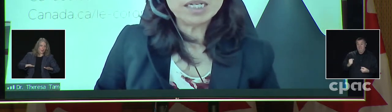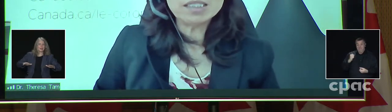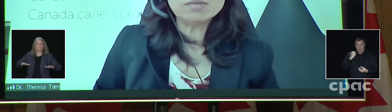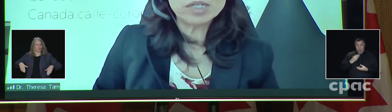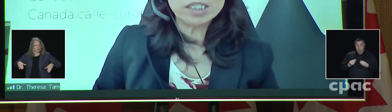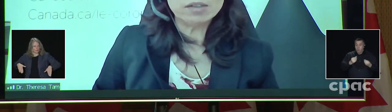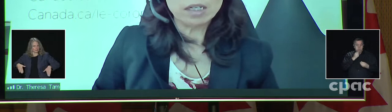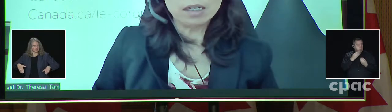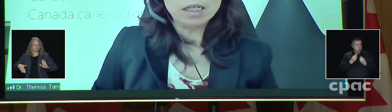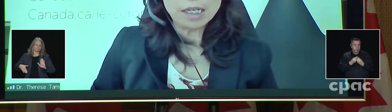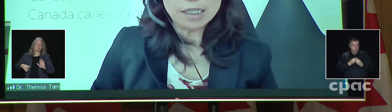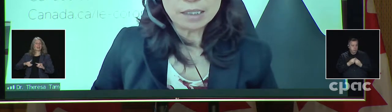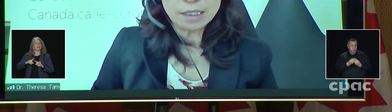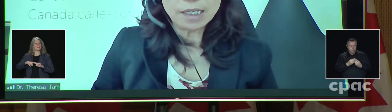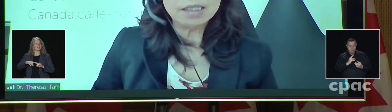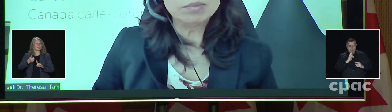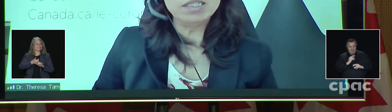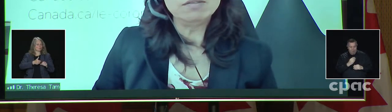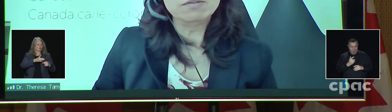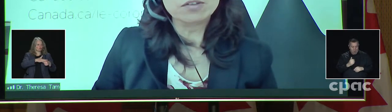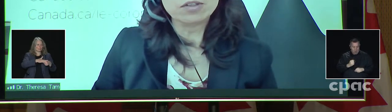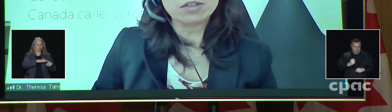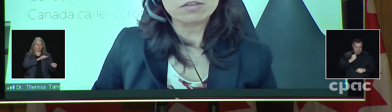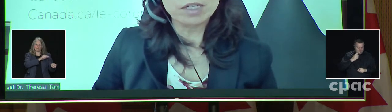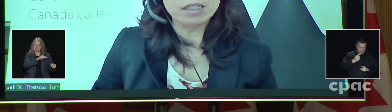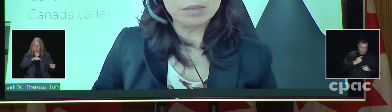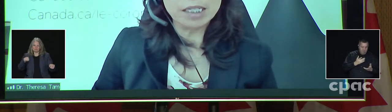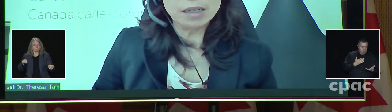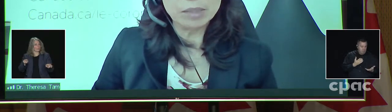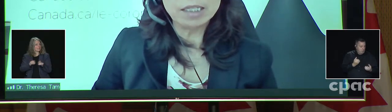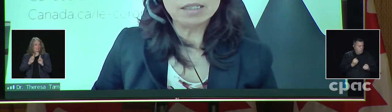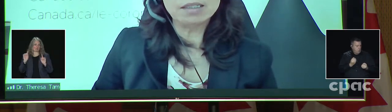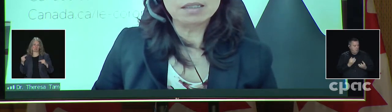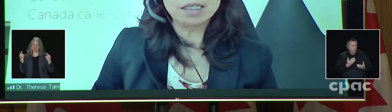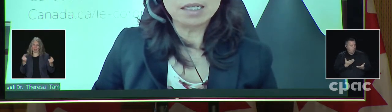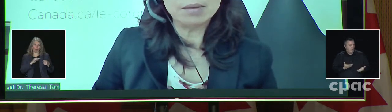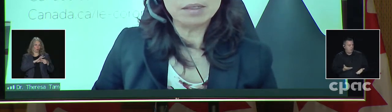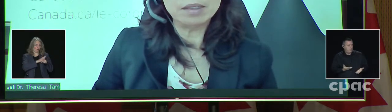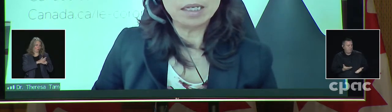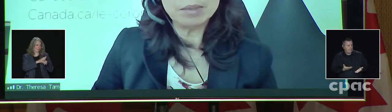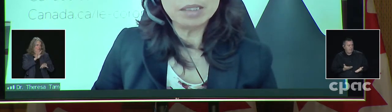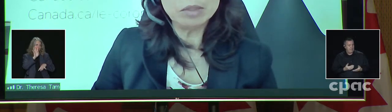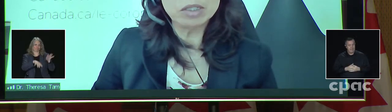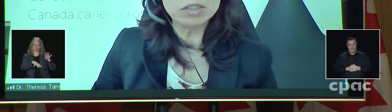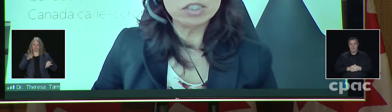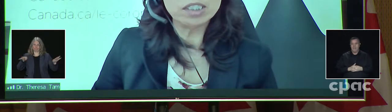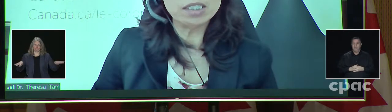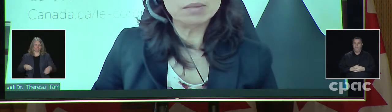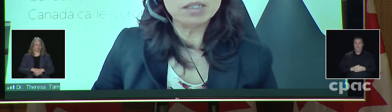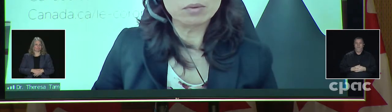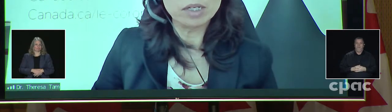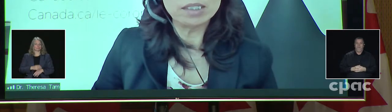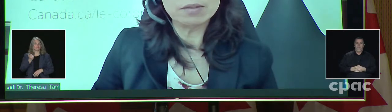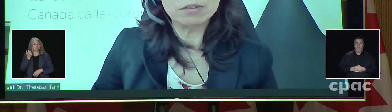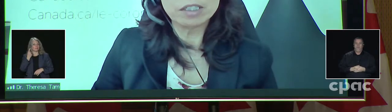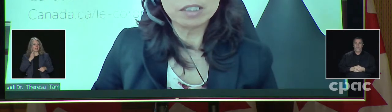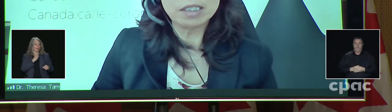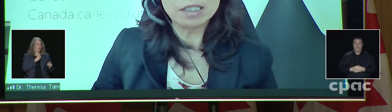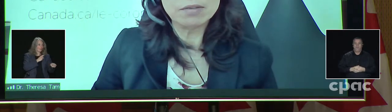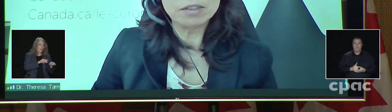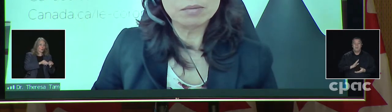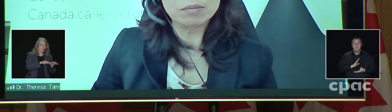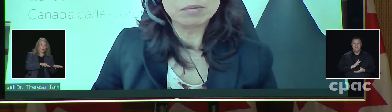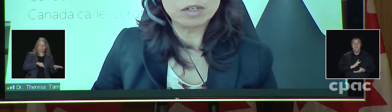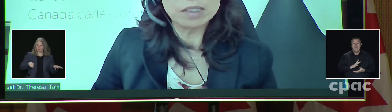it depends on where you are, as it has been throughout the pandemic. The epidemiology can be quite different